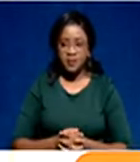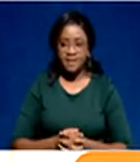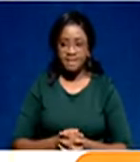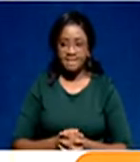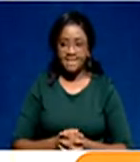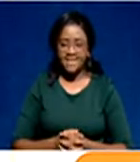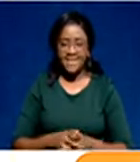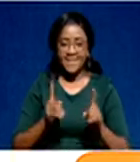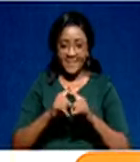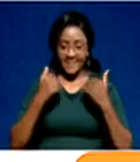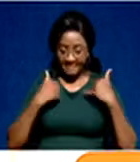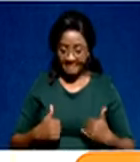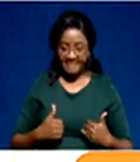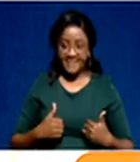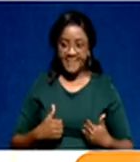I want to urge you,